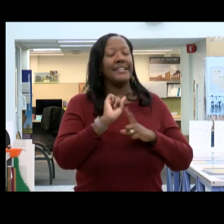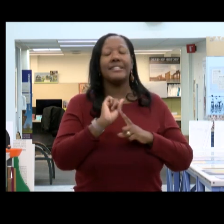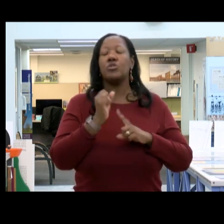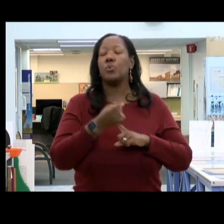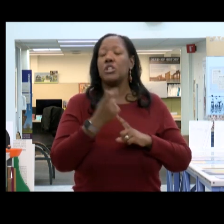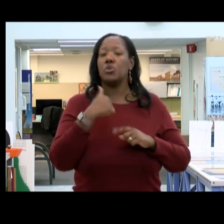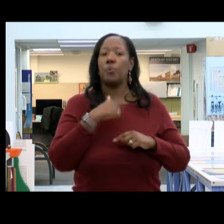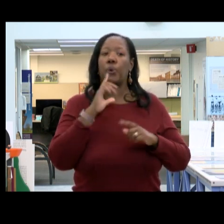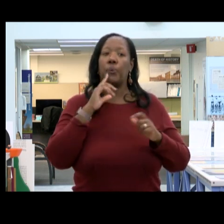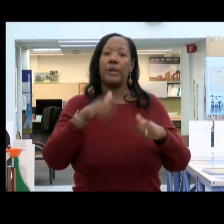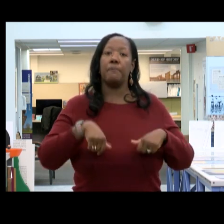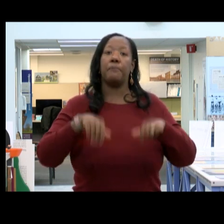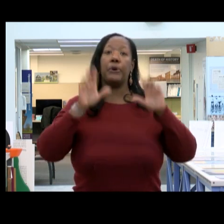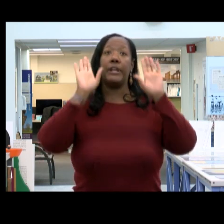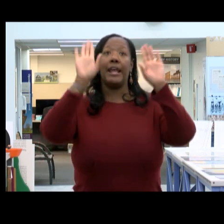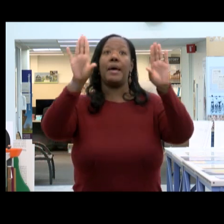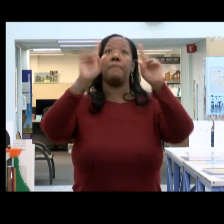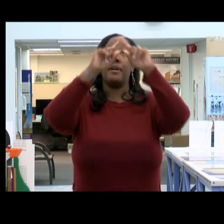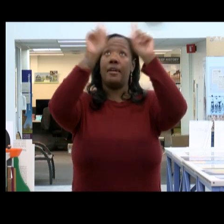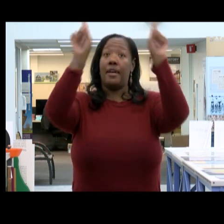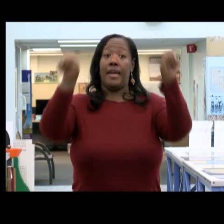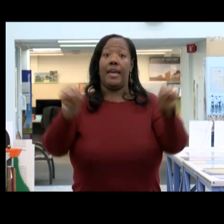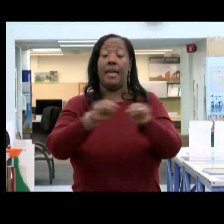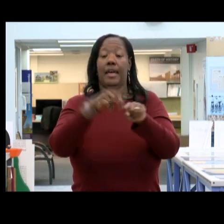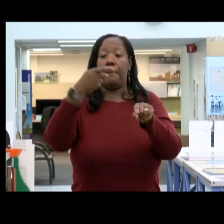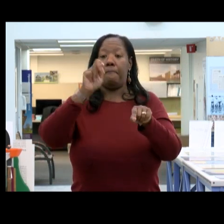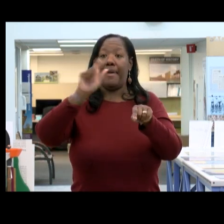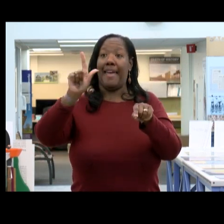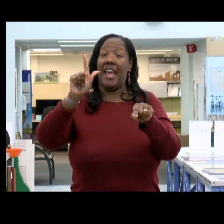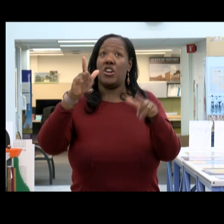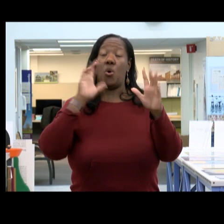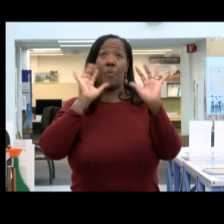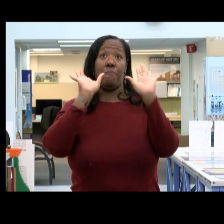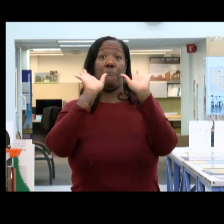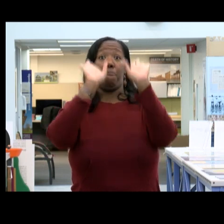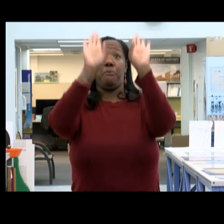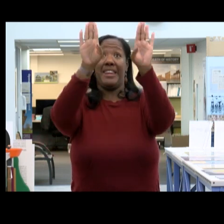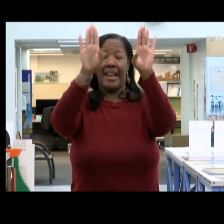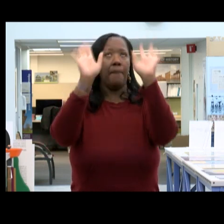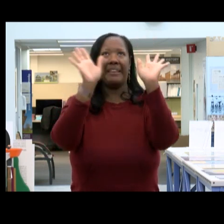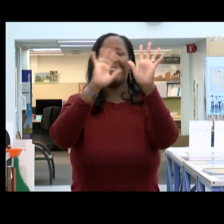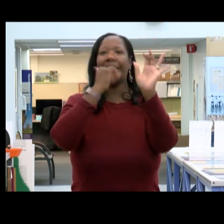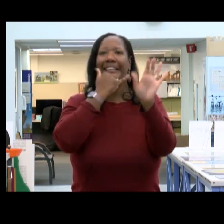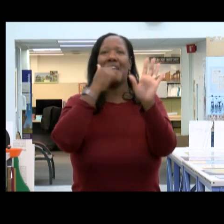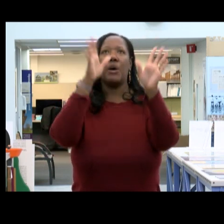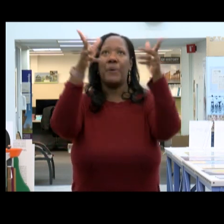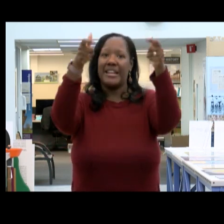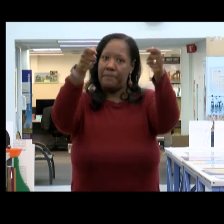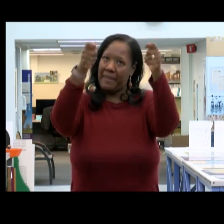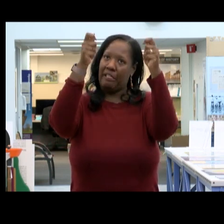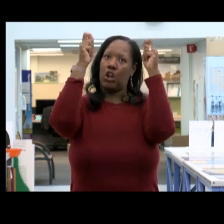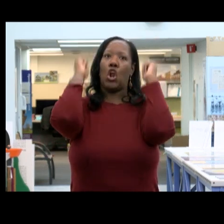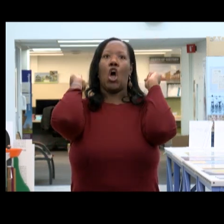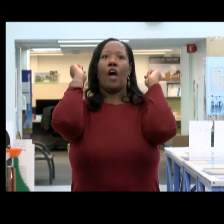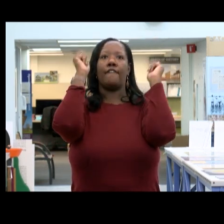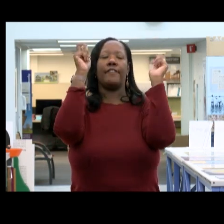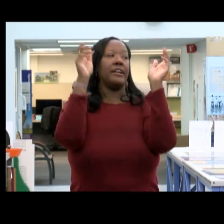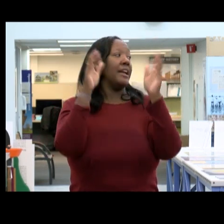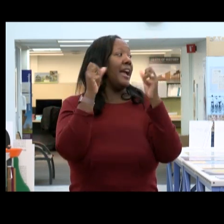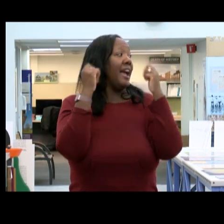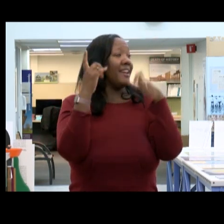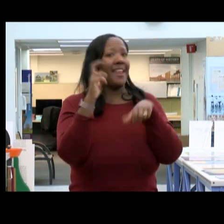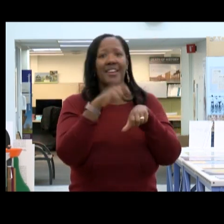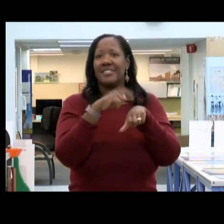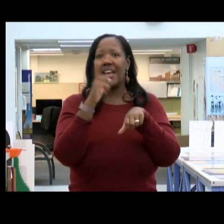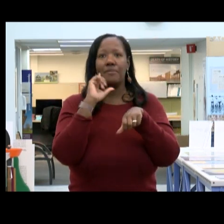after we put it up, we had to peel the entire panel off in order to reposition it. And a lot of materials, you just